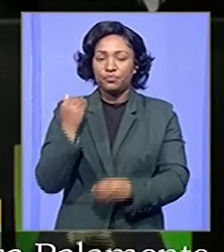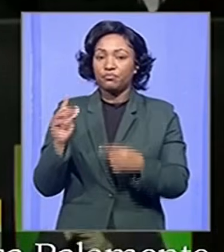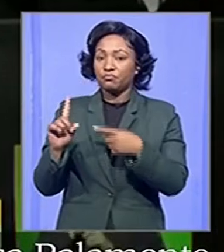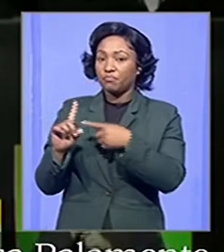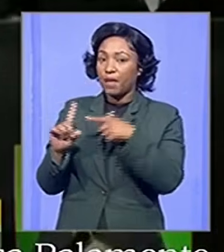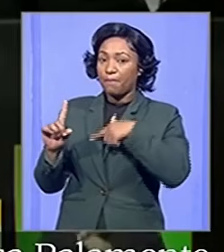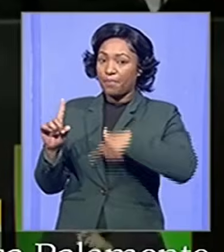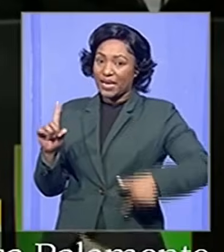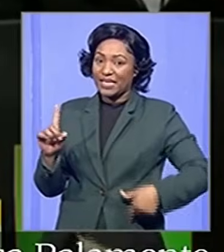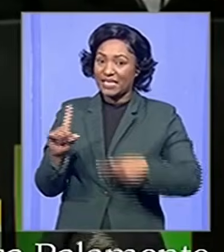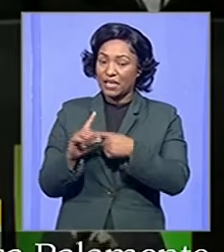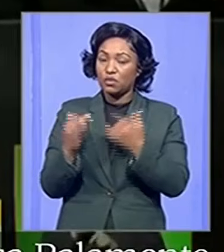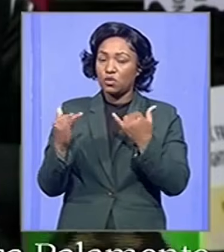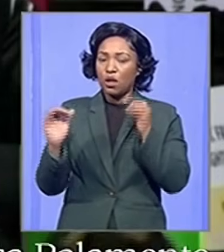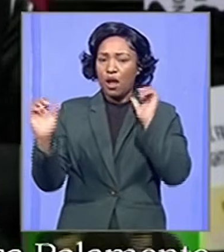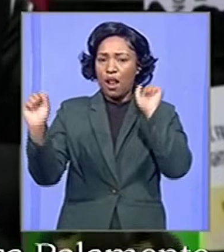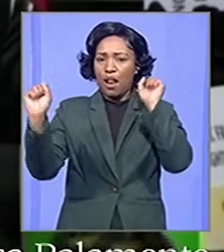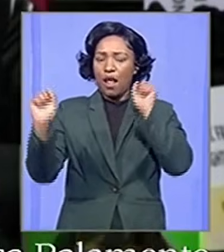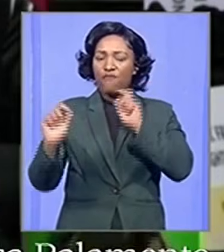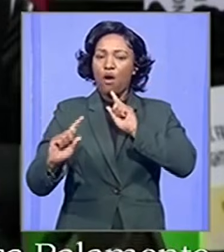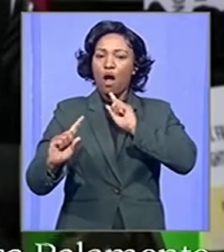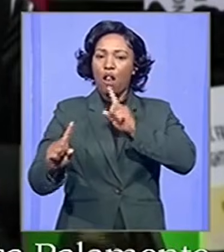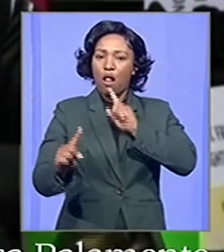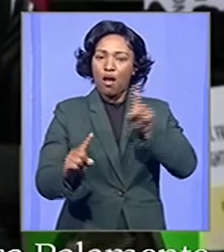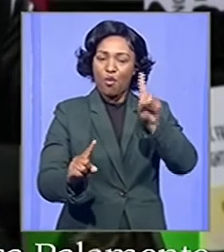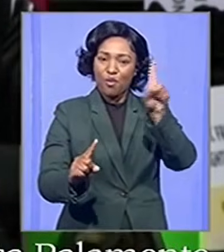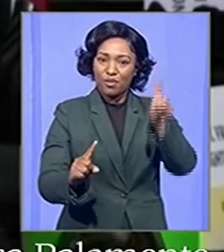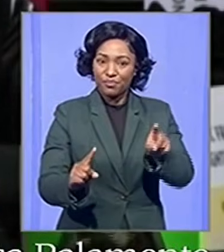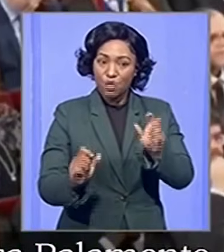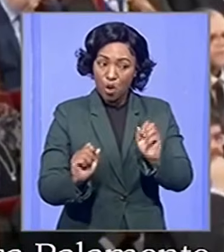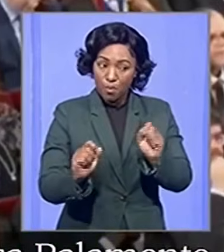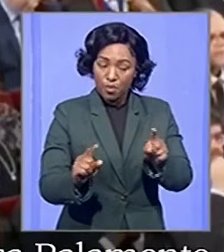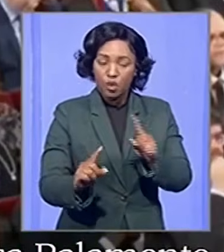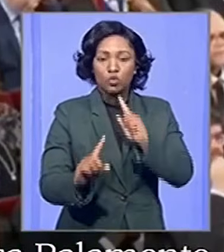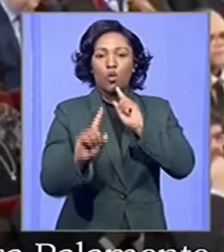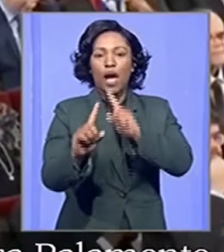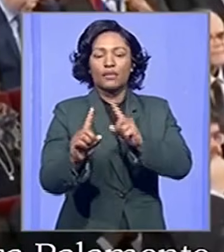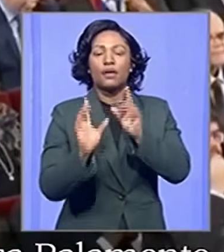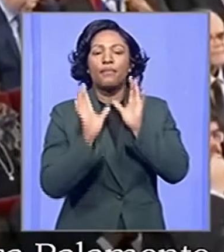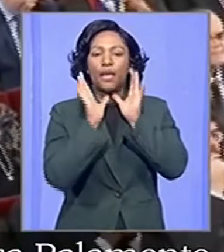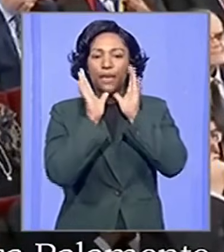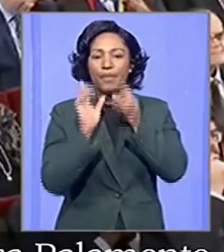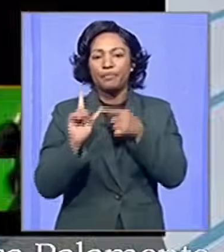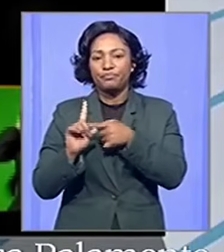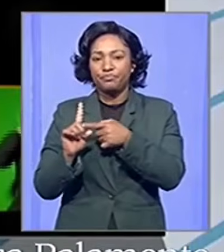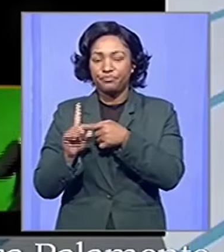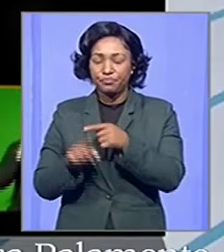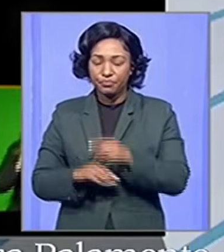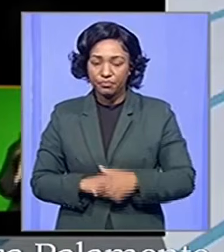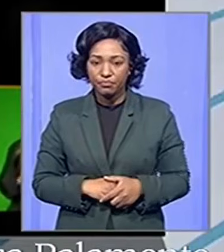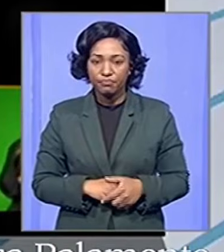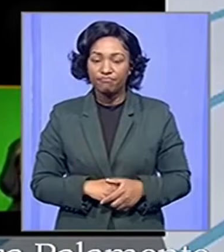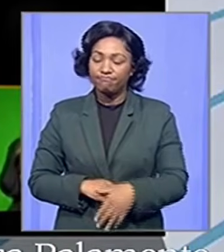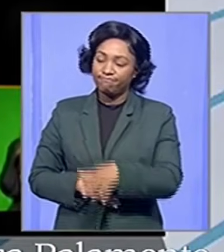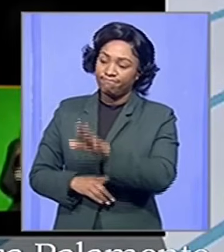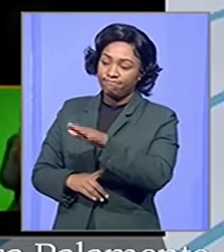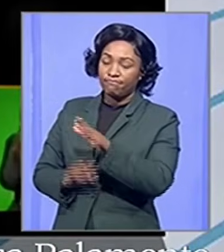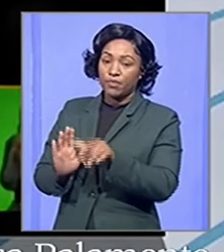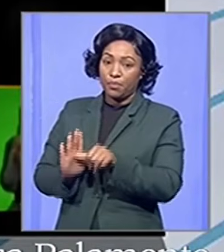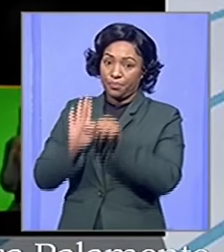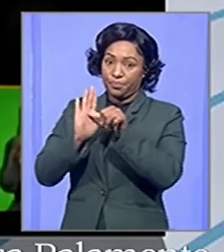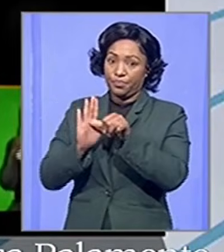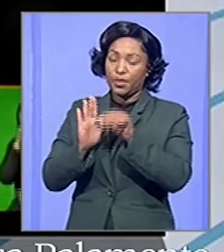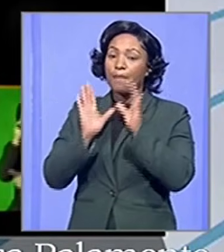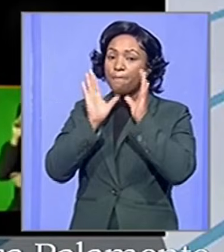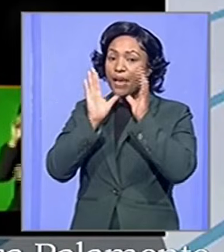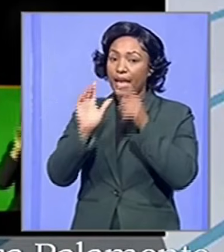tsa parlamente ka ho araba moetapele wa EFF Julius Malema. It's important, Honorable Malema,